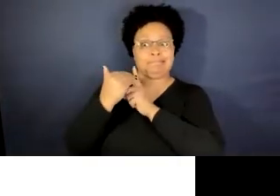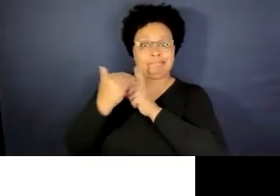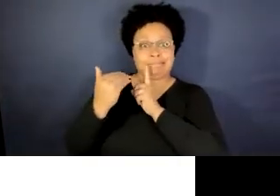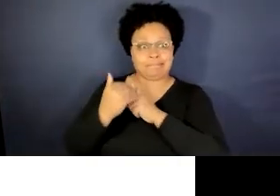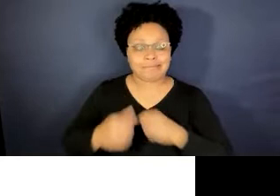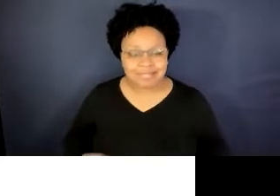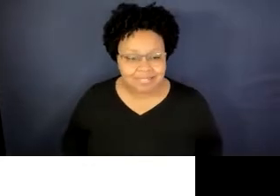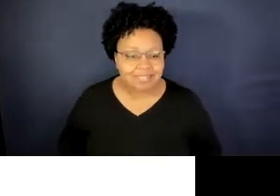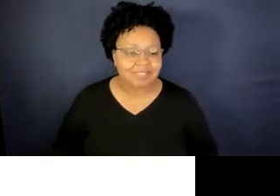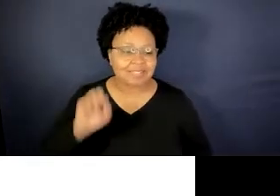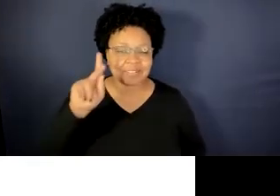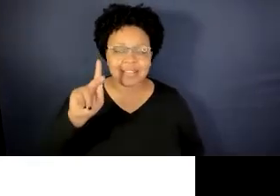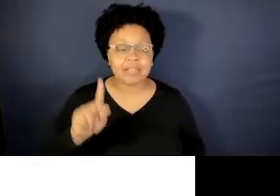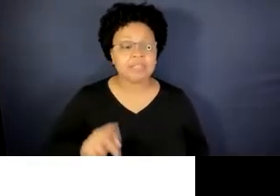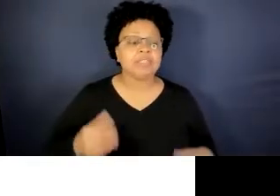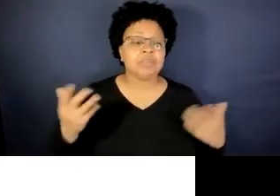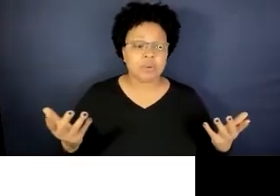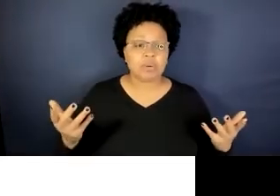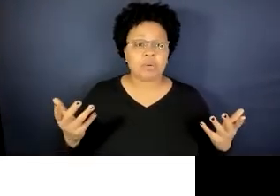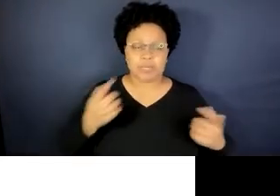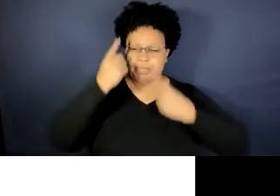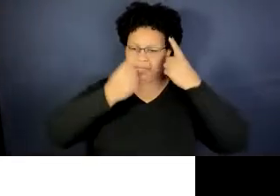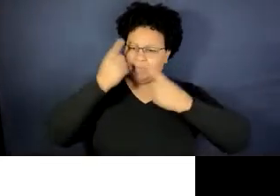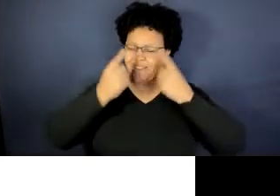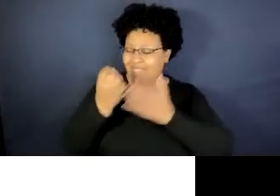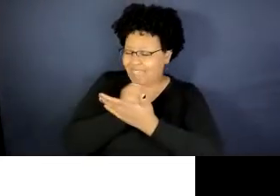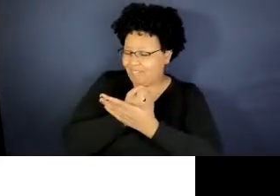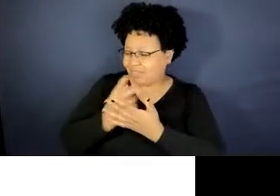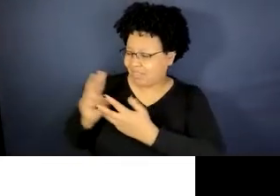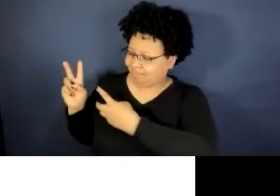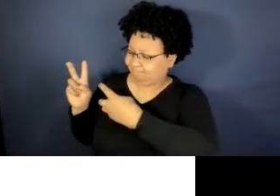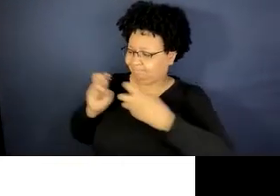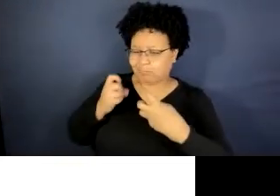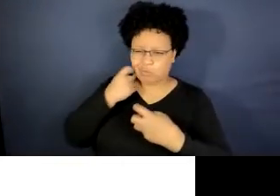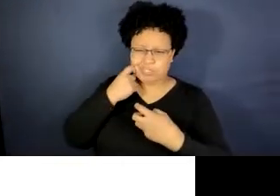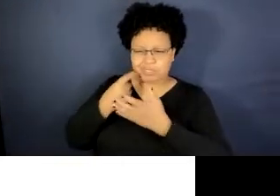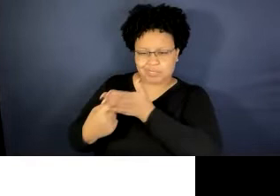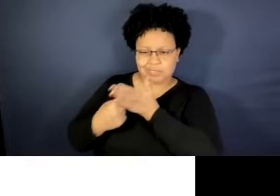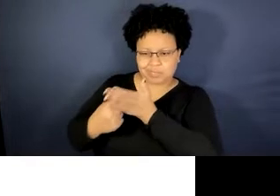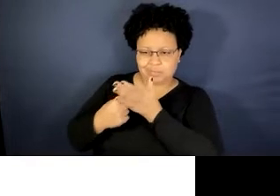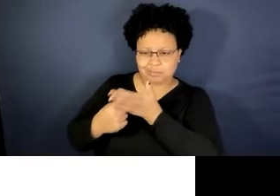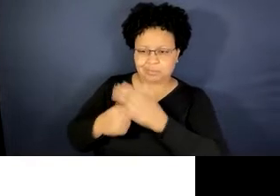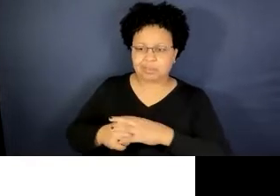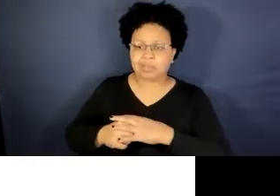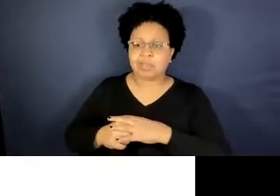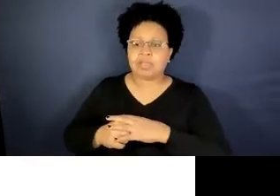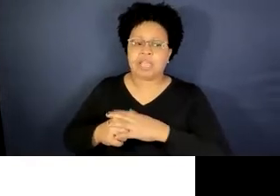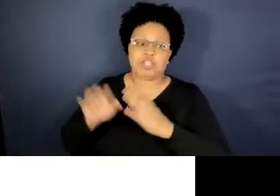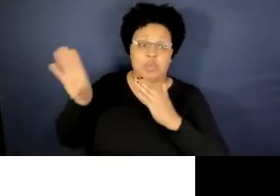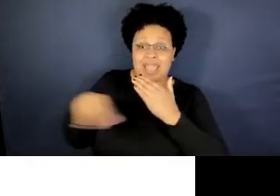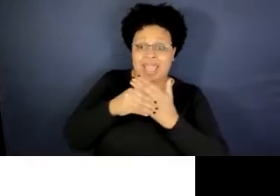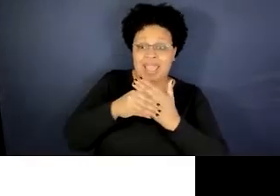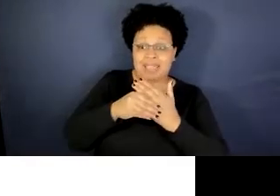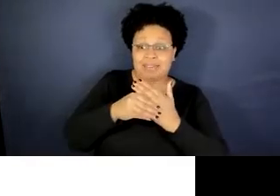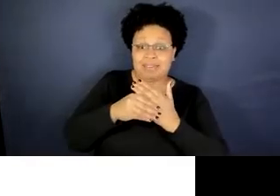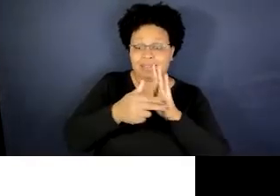attention. So you think about all that they talk about and all he talked about, and you take that and you put disabilities on